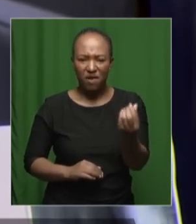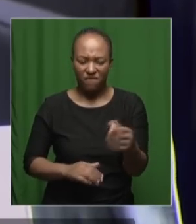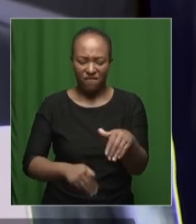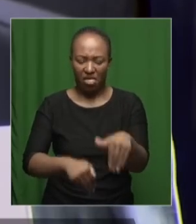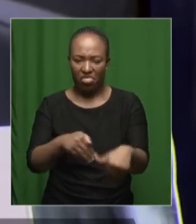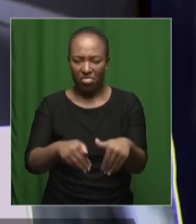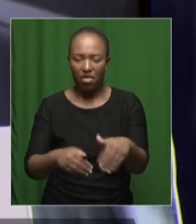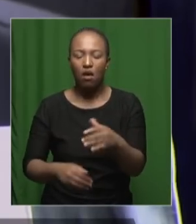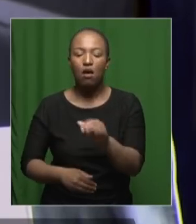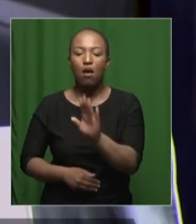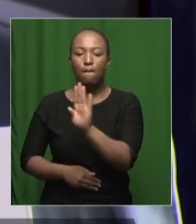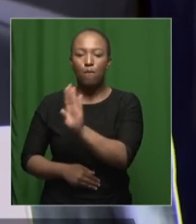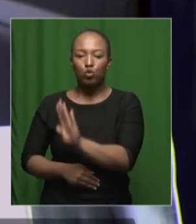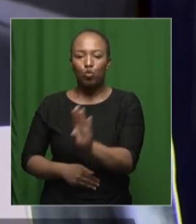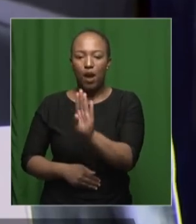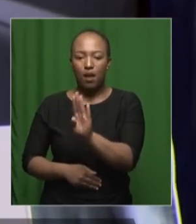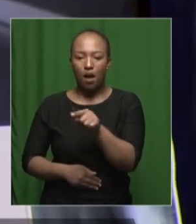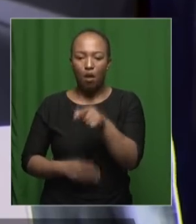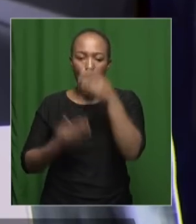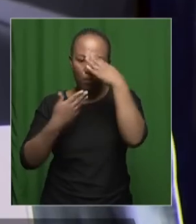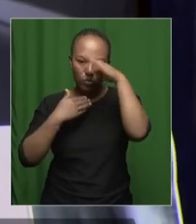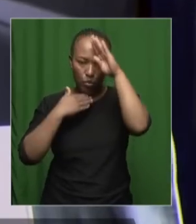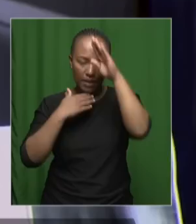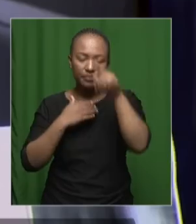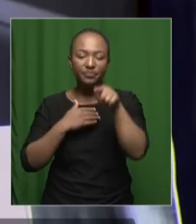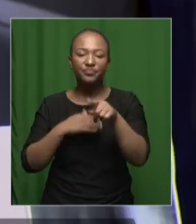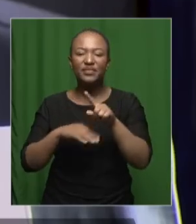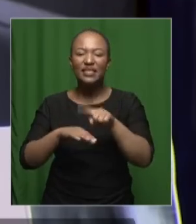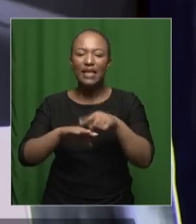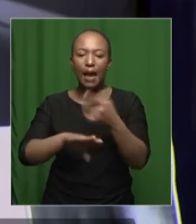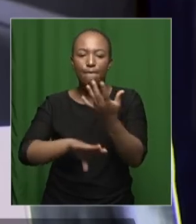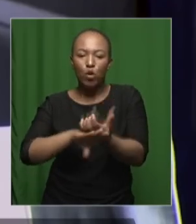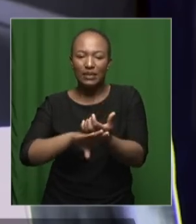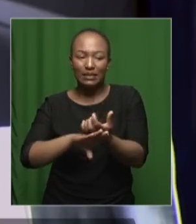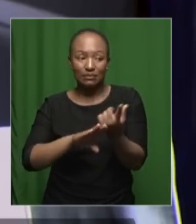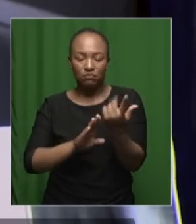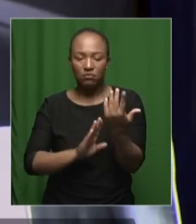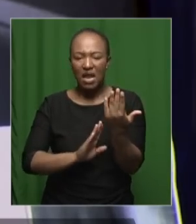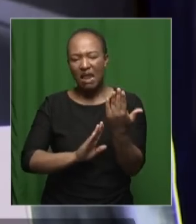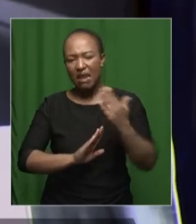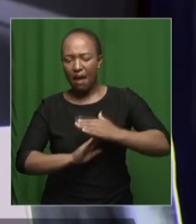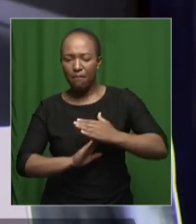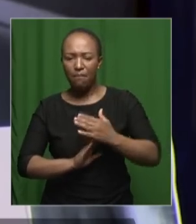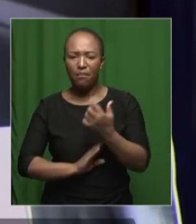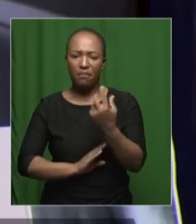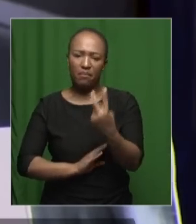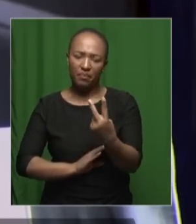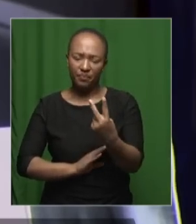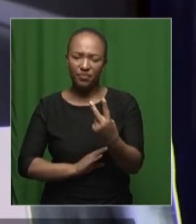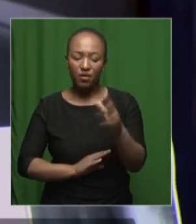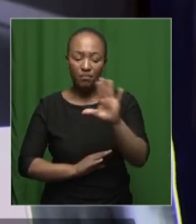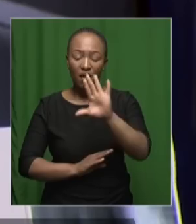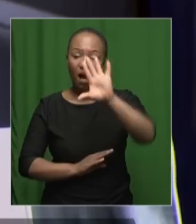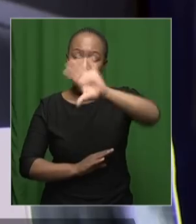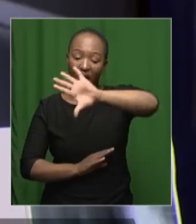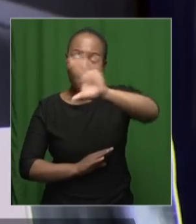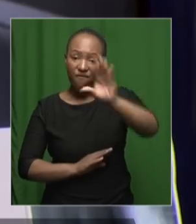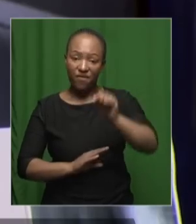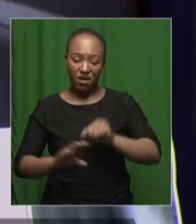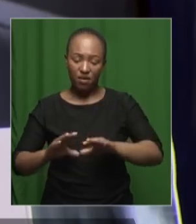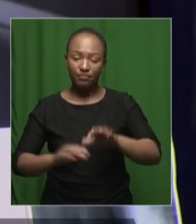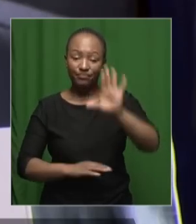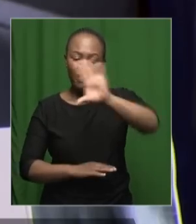Botswana is #2 on diamond production. So Africa is a powerhouse. What we need to do is to ensure